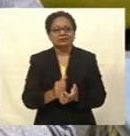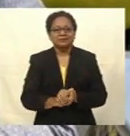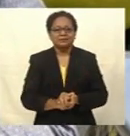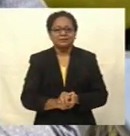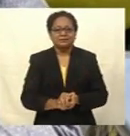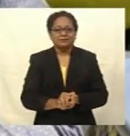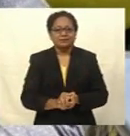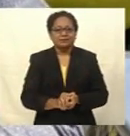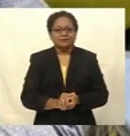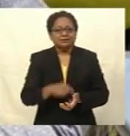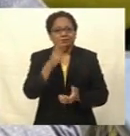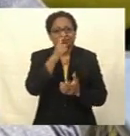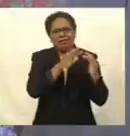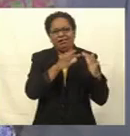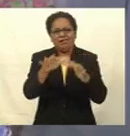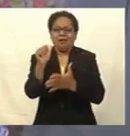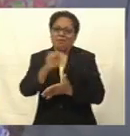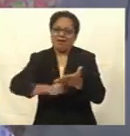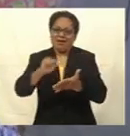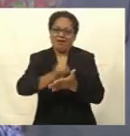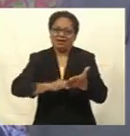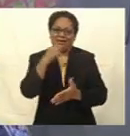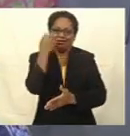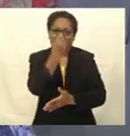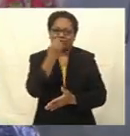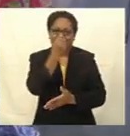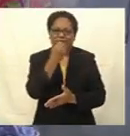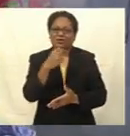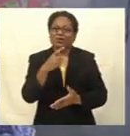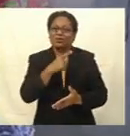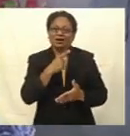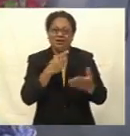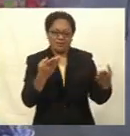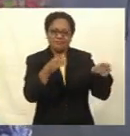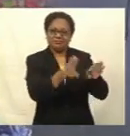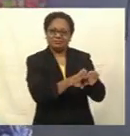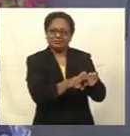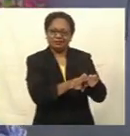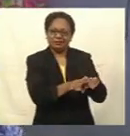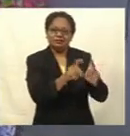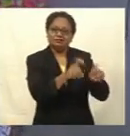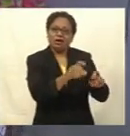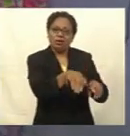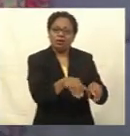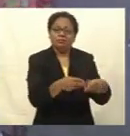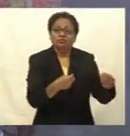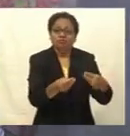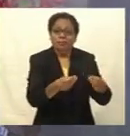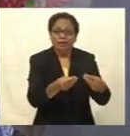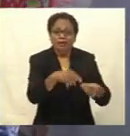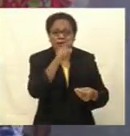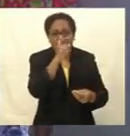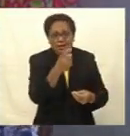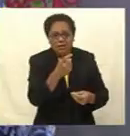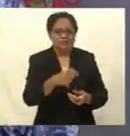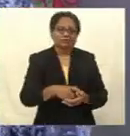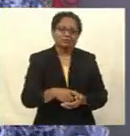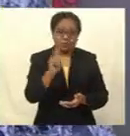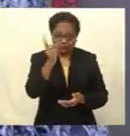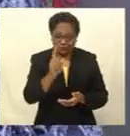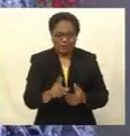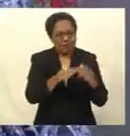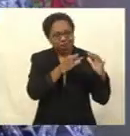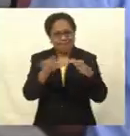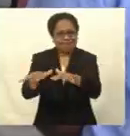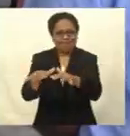People coming out to buy groceries. Because of the lockdown, we were all at home. We couldn't do our shopping on the fest, so we had to come today in